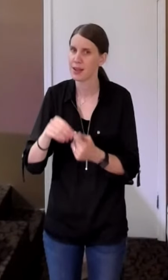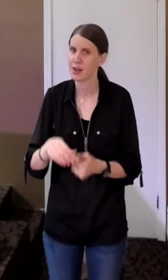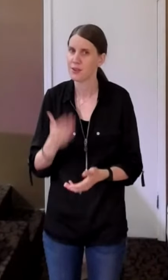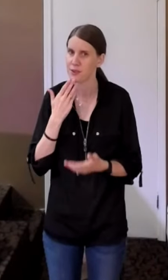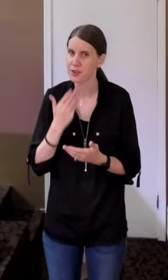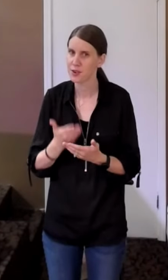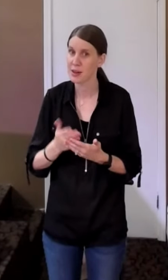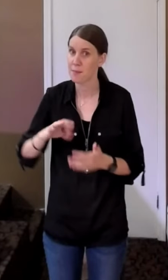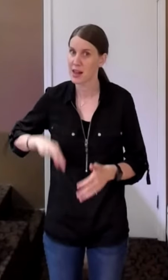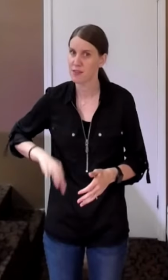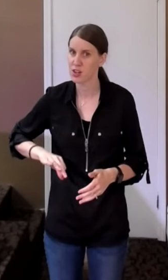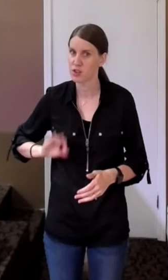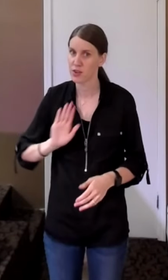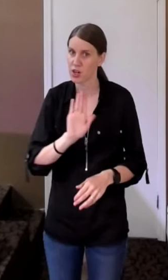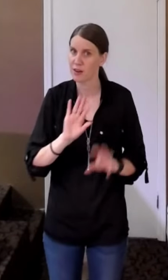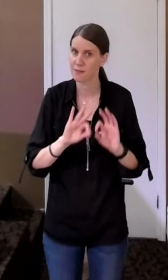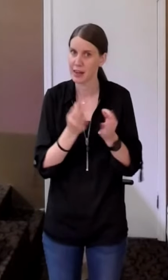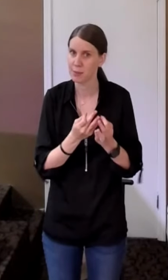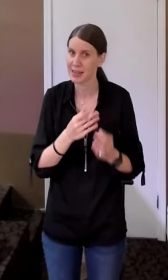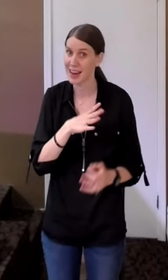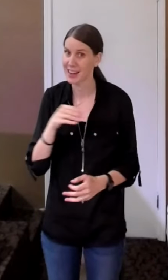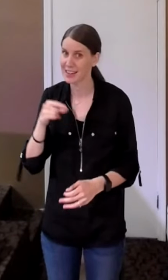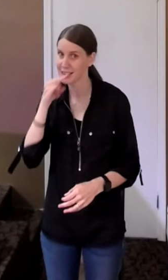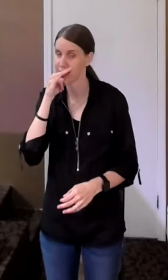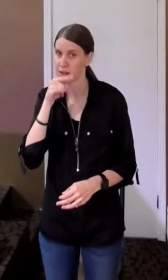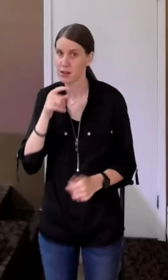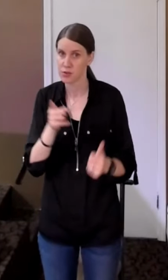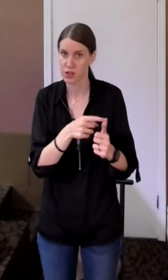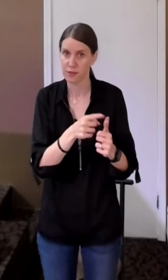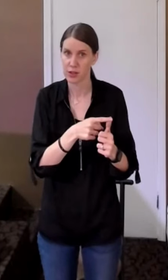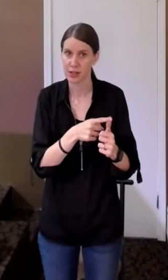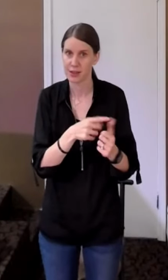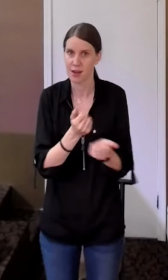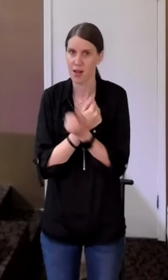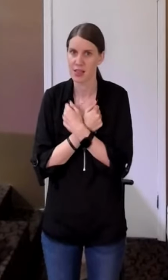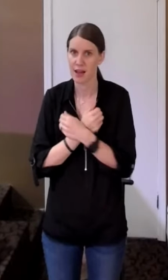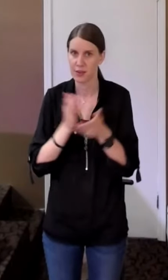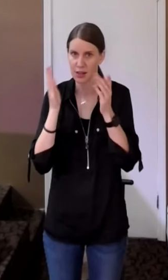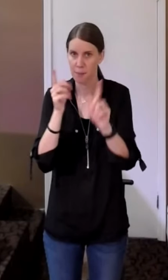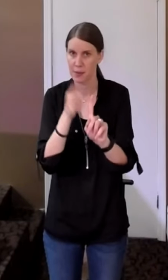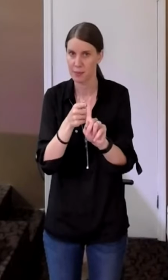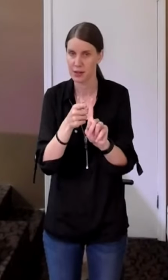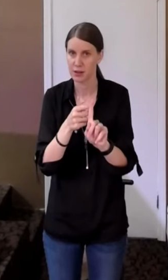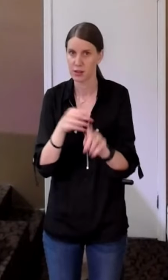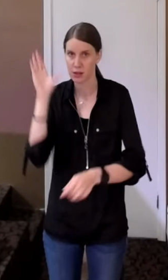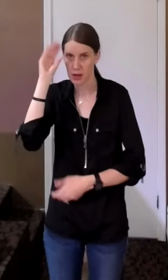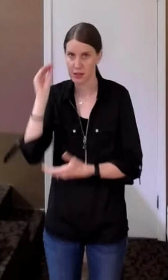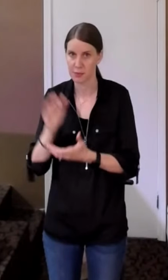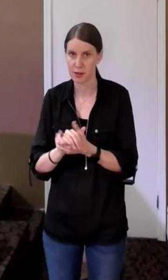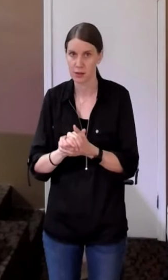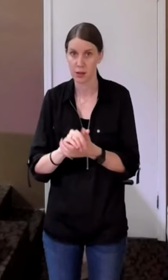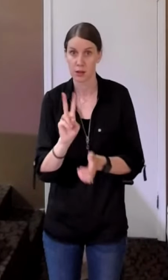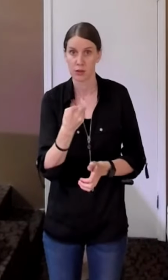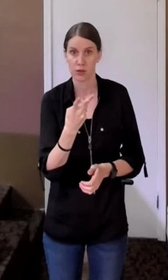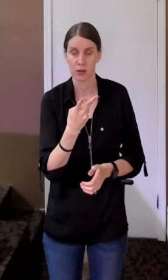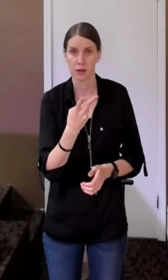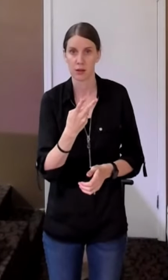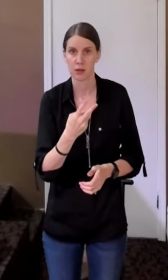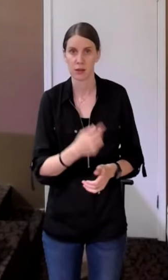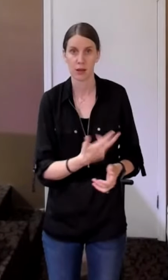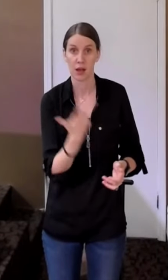her whole family and for her children. And the first is that loving commitment to her husband. Secondly, in 13